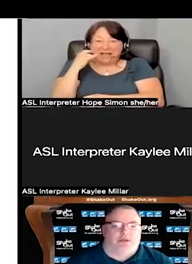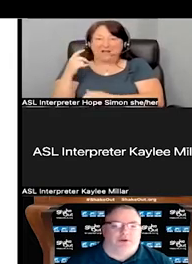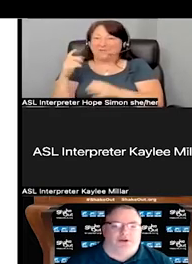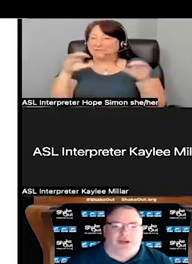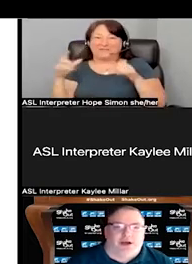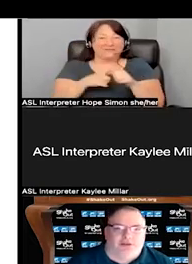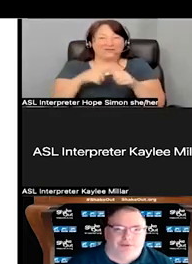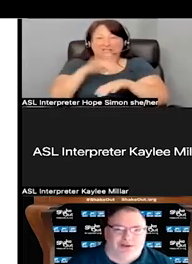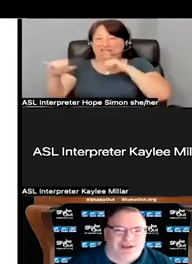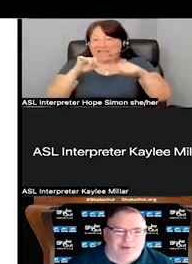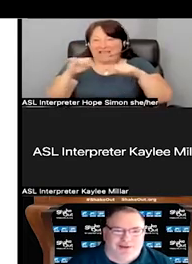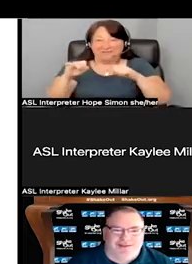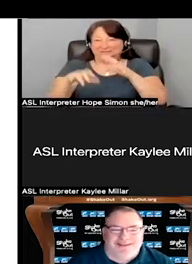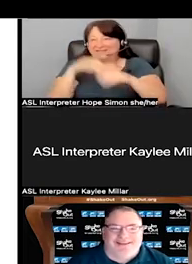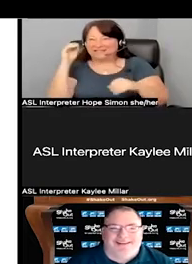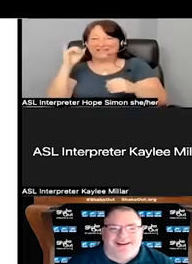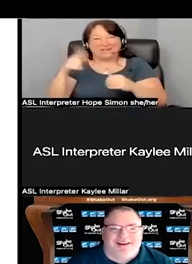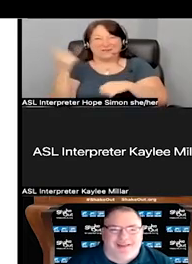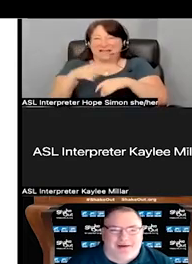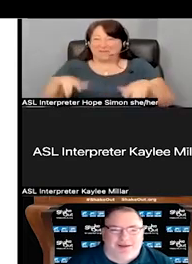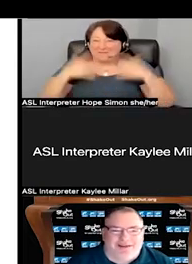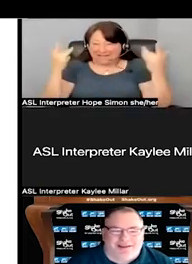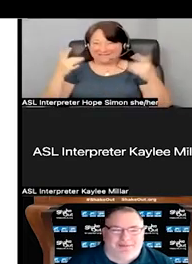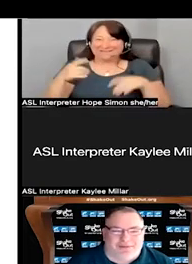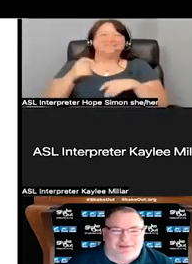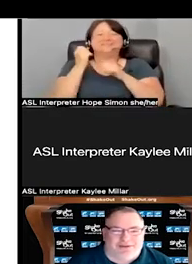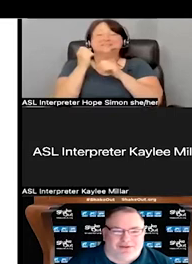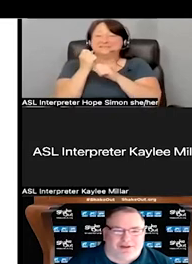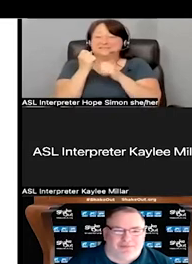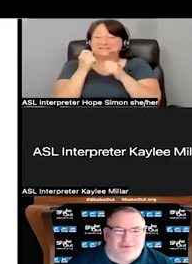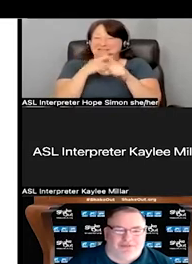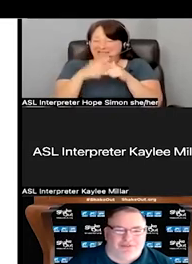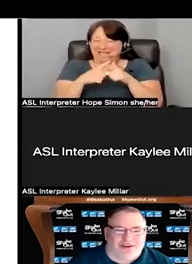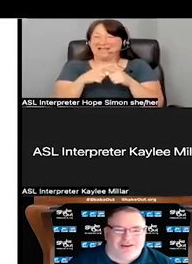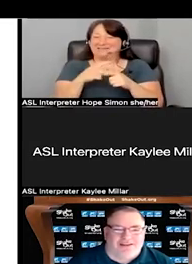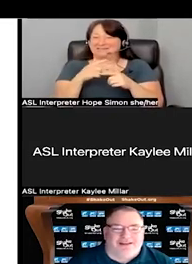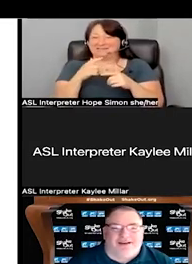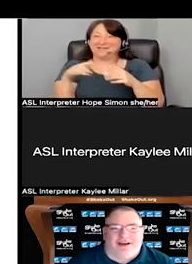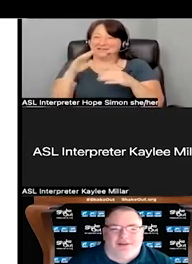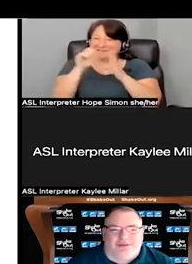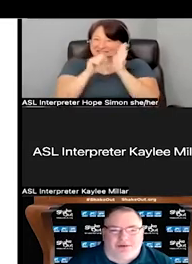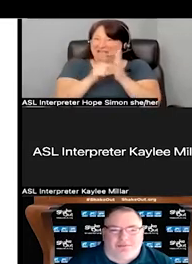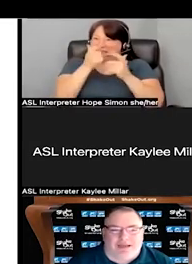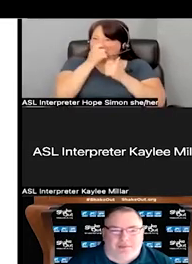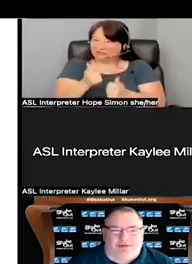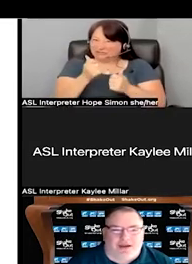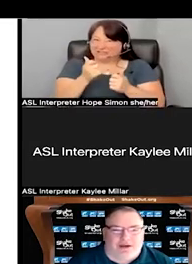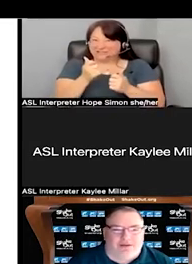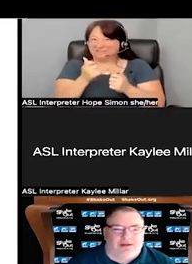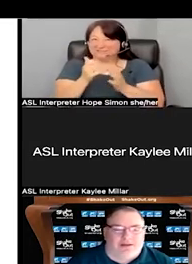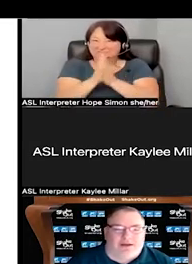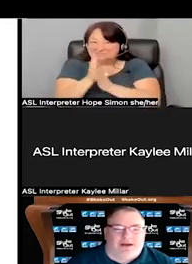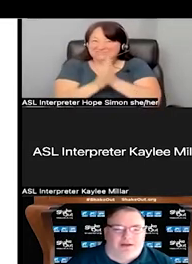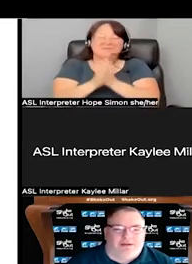Southern California ShakeOut as a one-time event. And then it went with interest from the rest of the state, became a